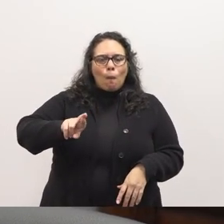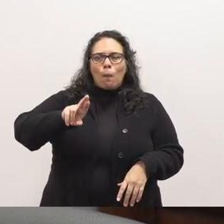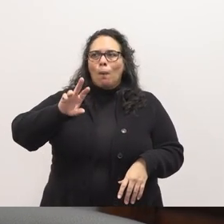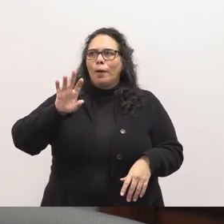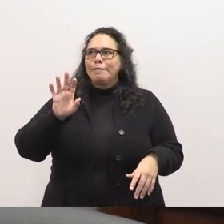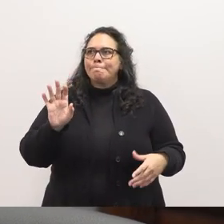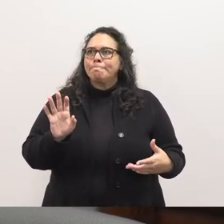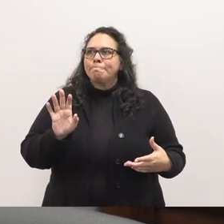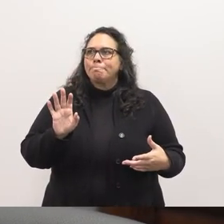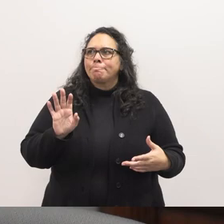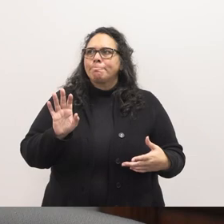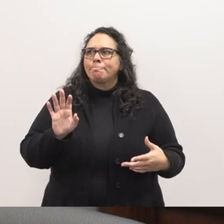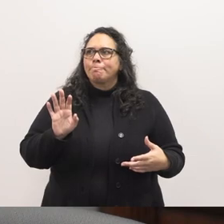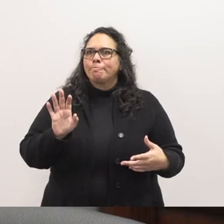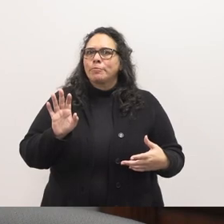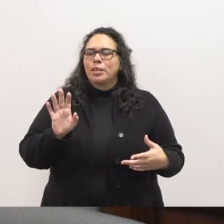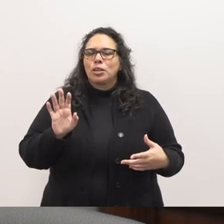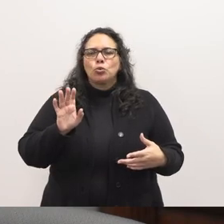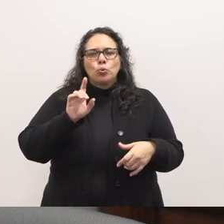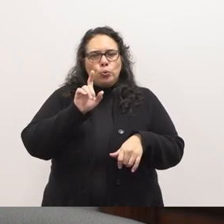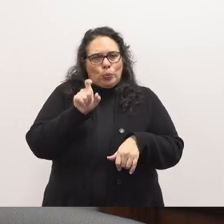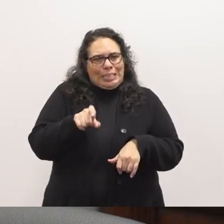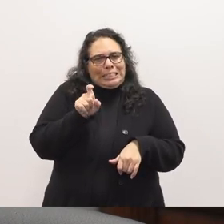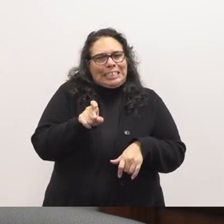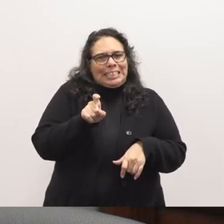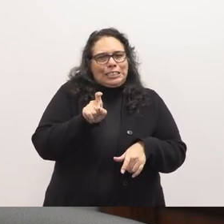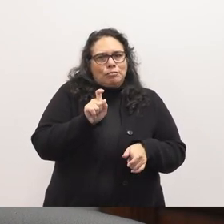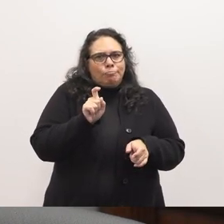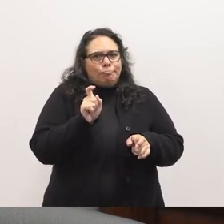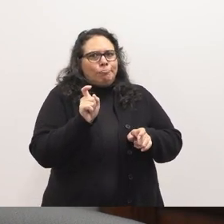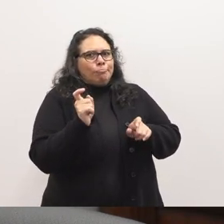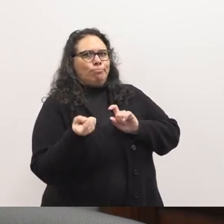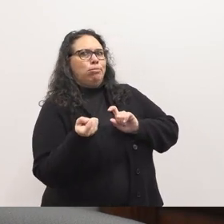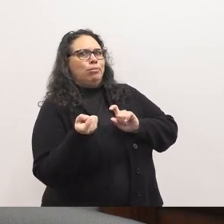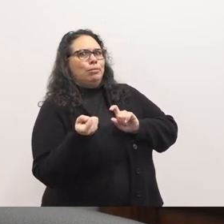times when we may need to pivot and or refine